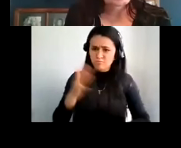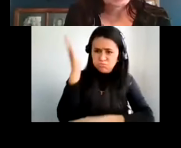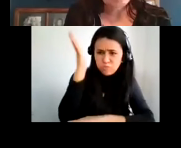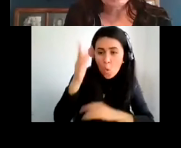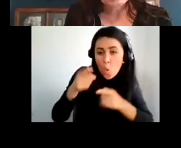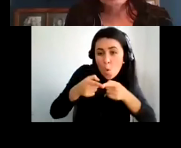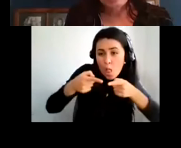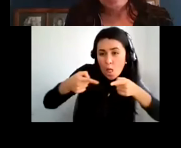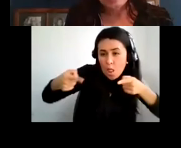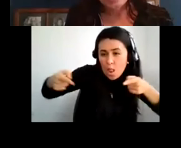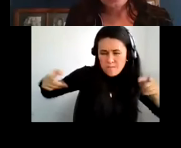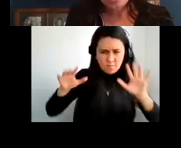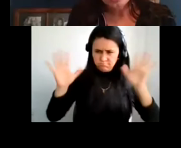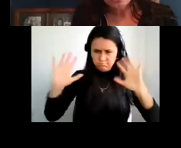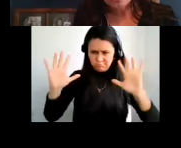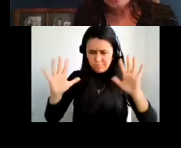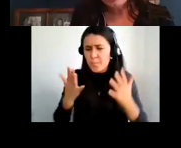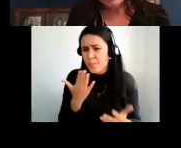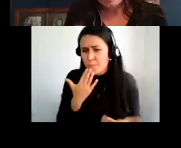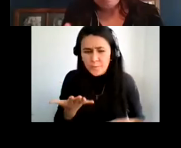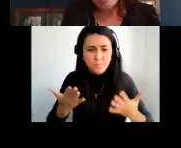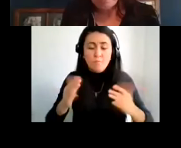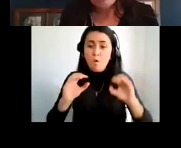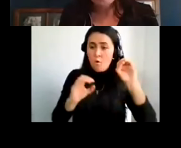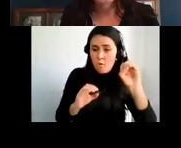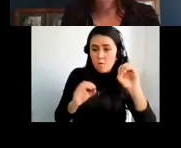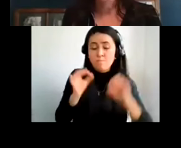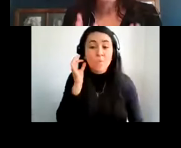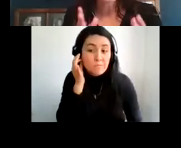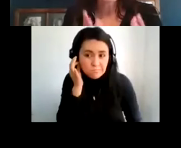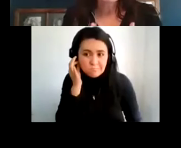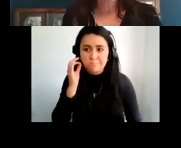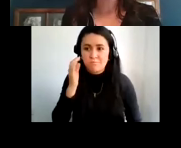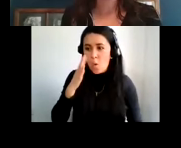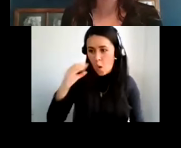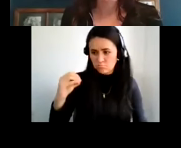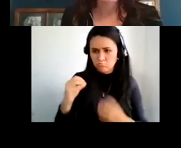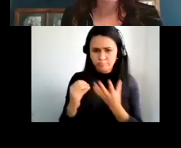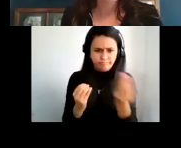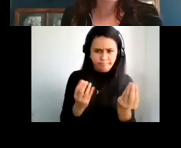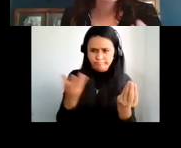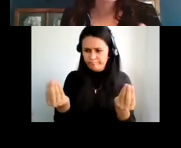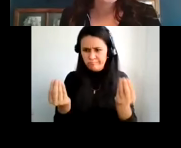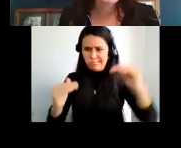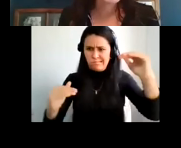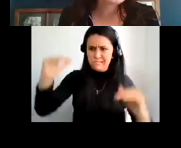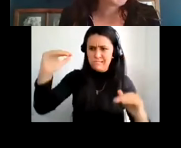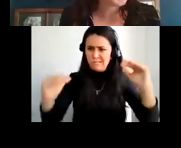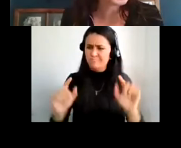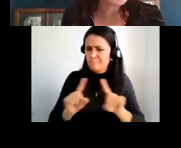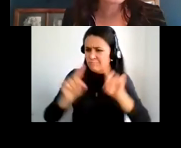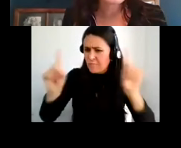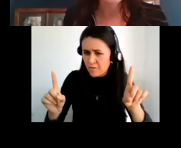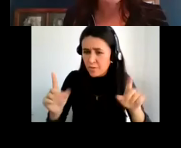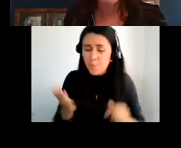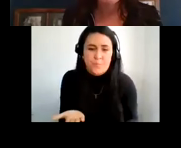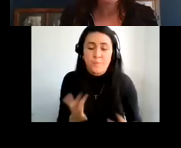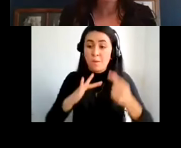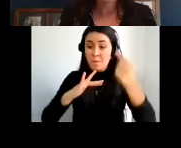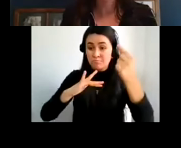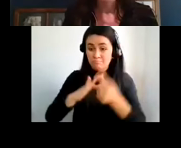This is a subject that could encompass an entire presentation, but when we talk about gender barriers, we need to focus on the importance of this